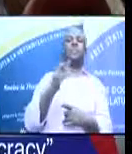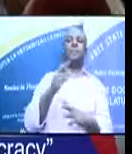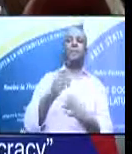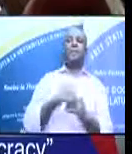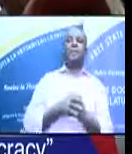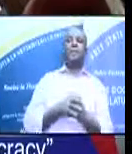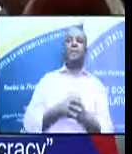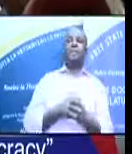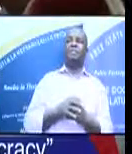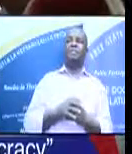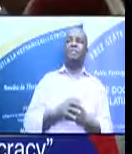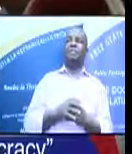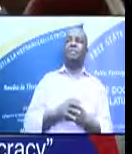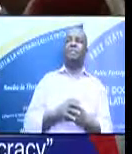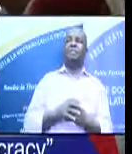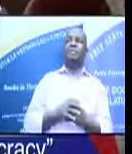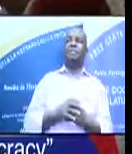House.